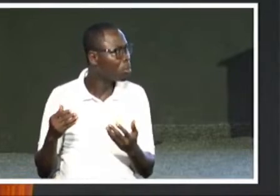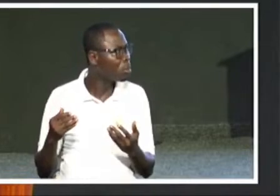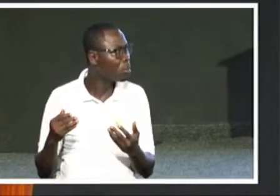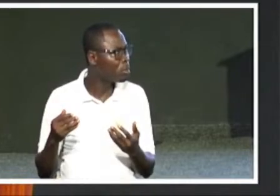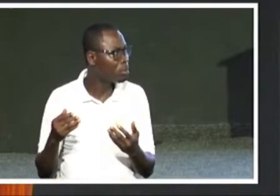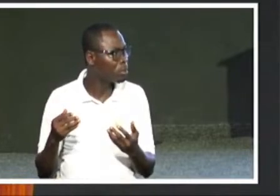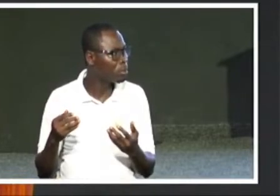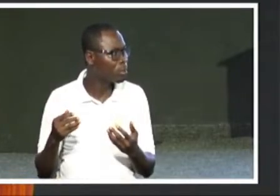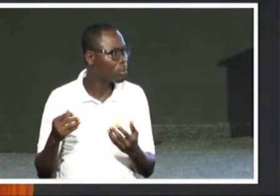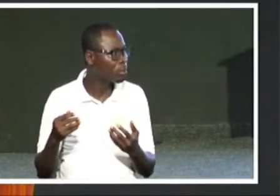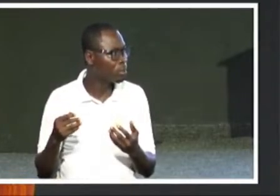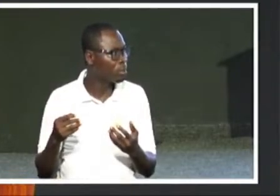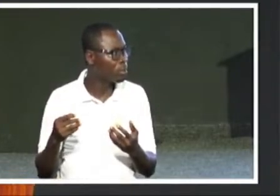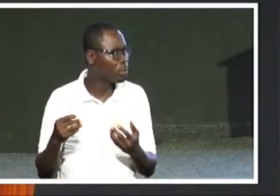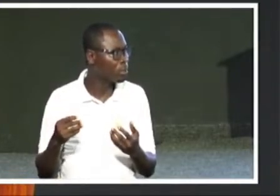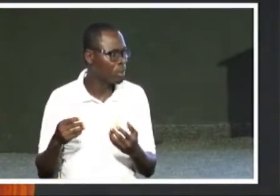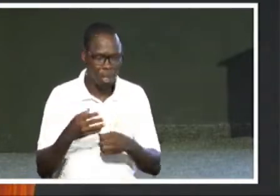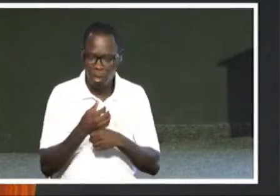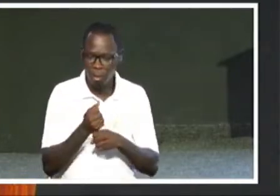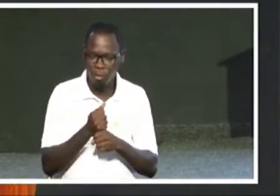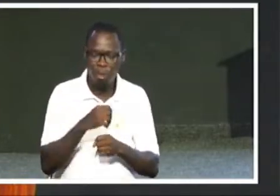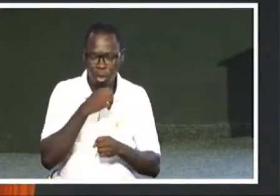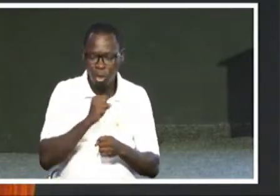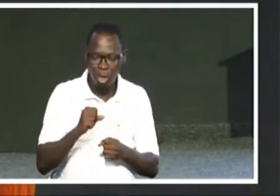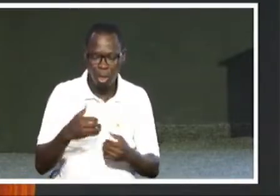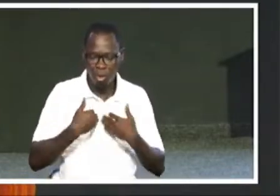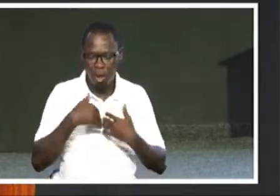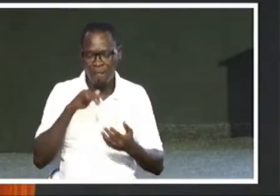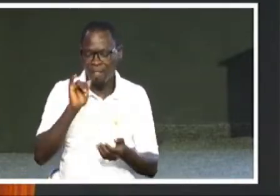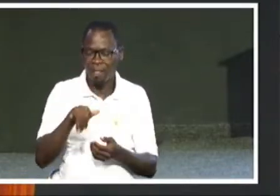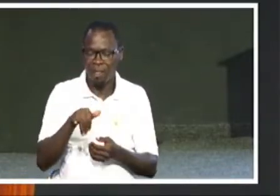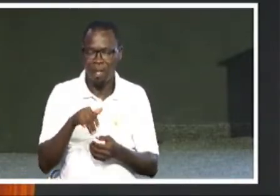sure that you've got that as an edge.